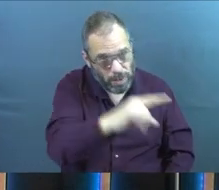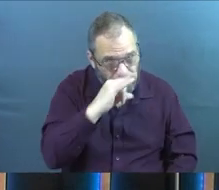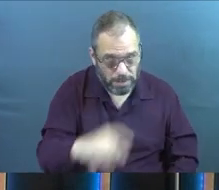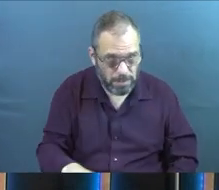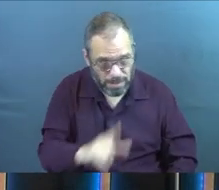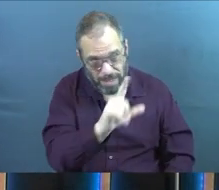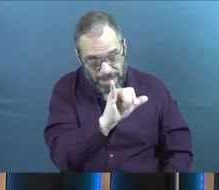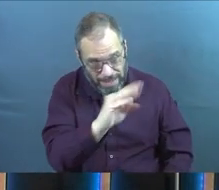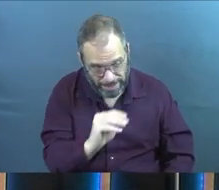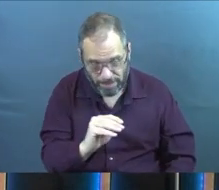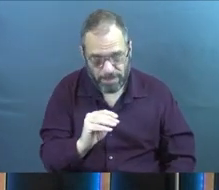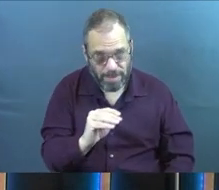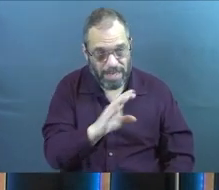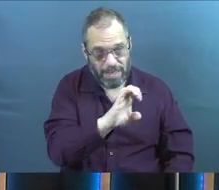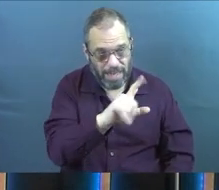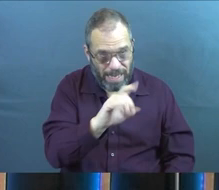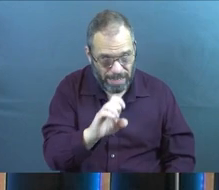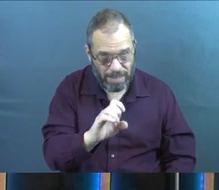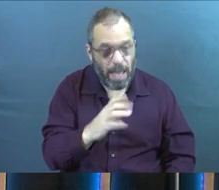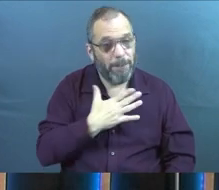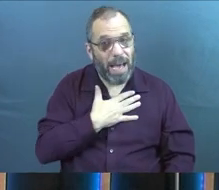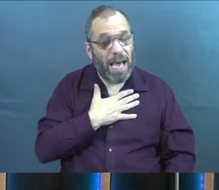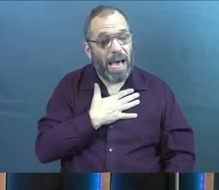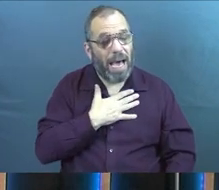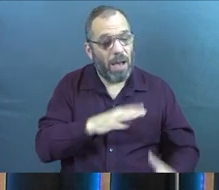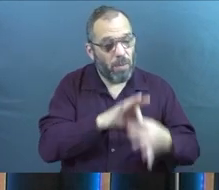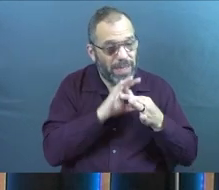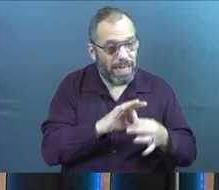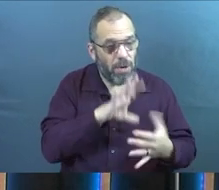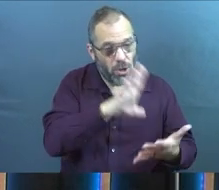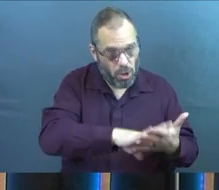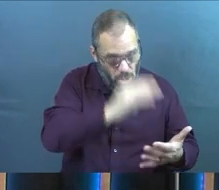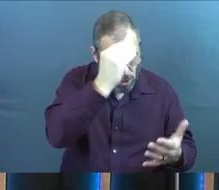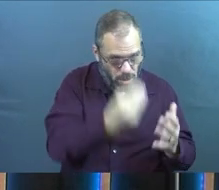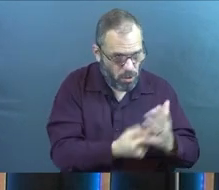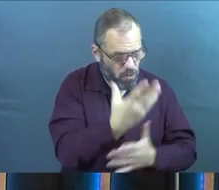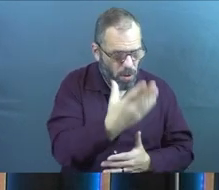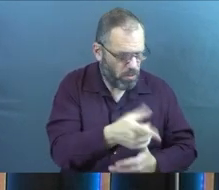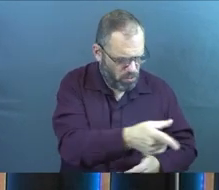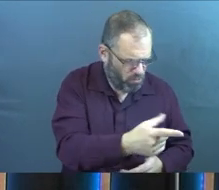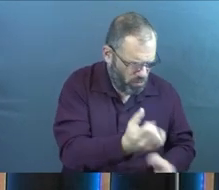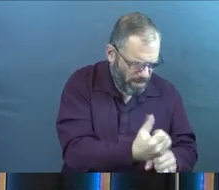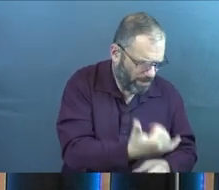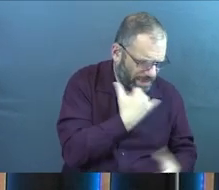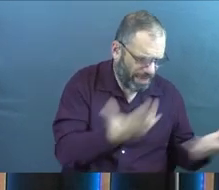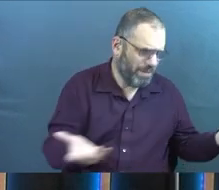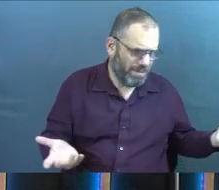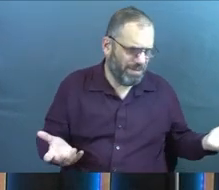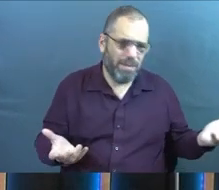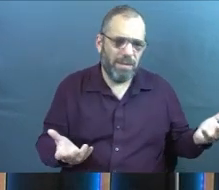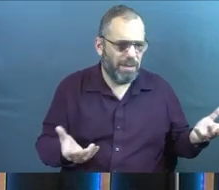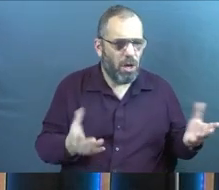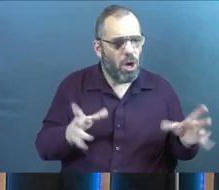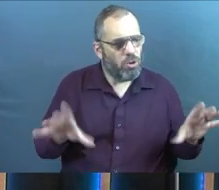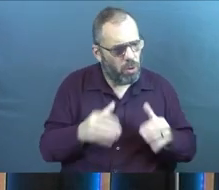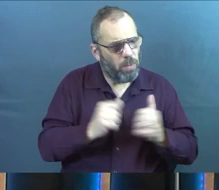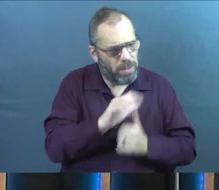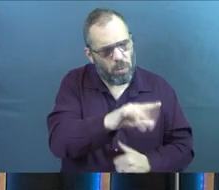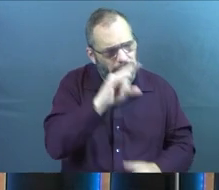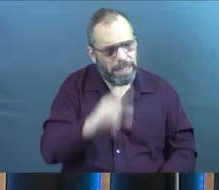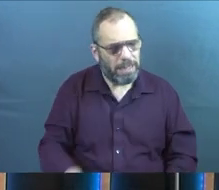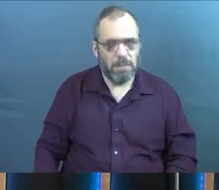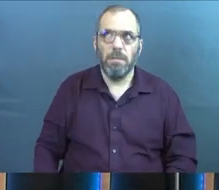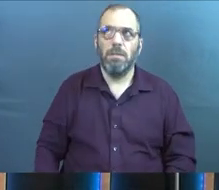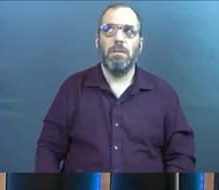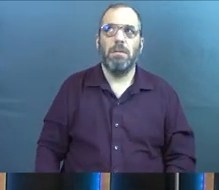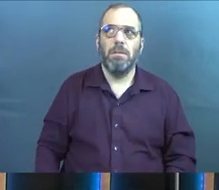kids. My relationship with you, how I'm present with you as you're learning and growing and you don't get things right, do that with them,